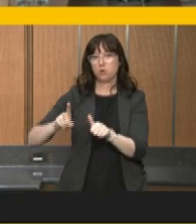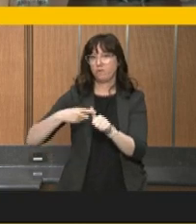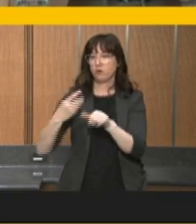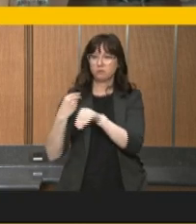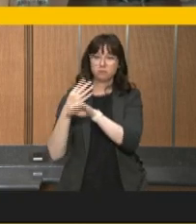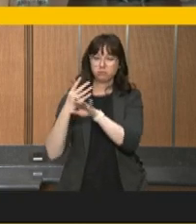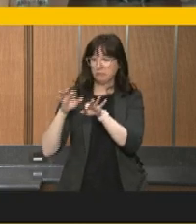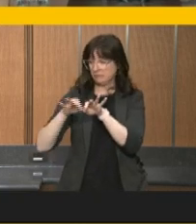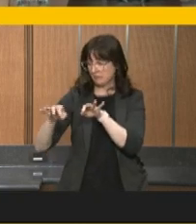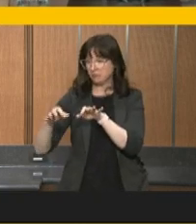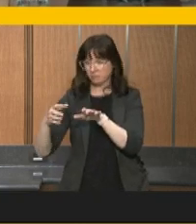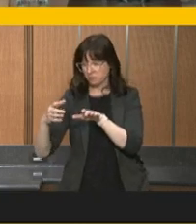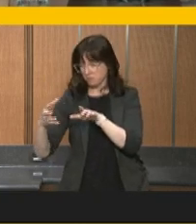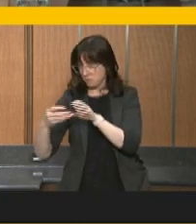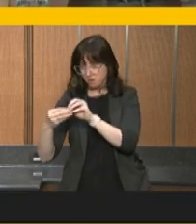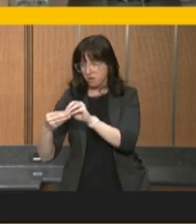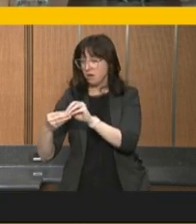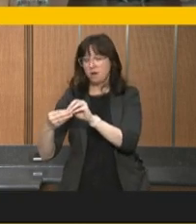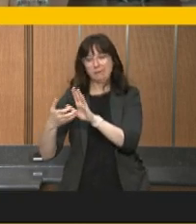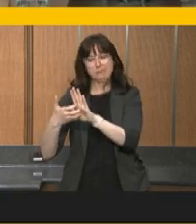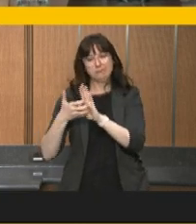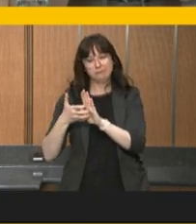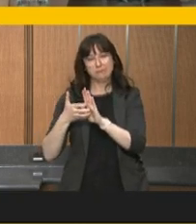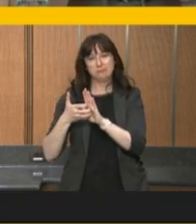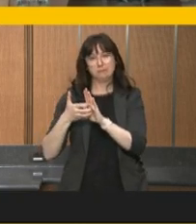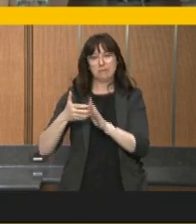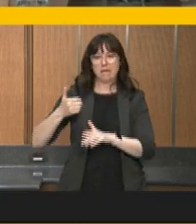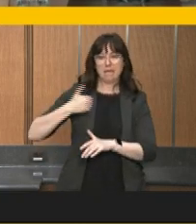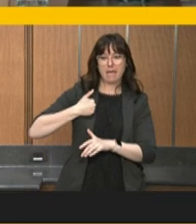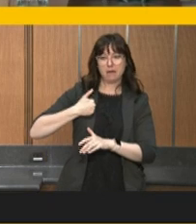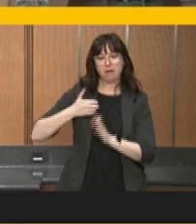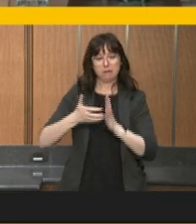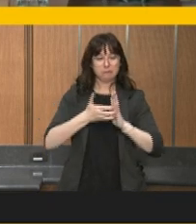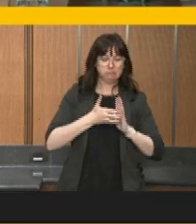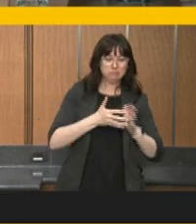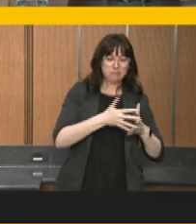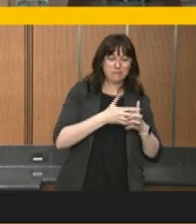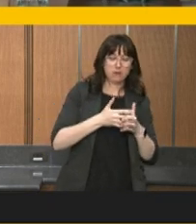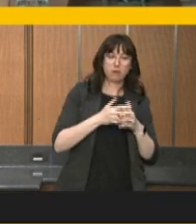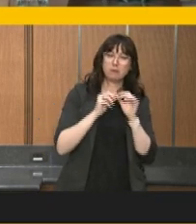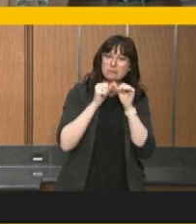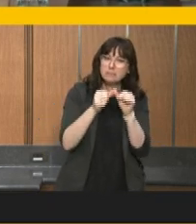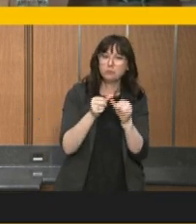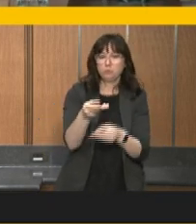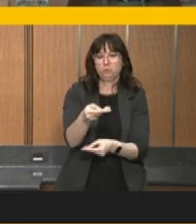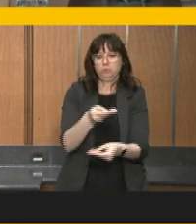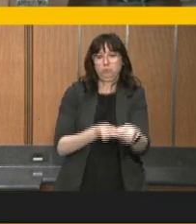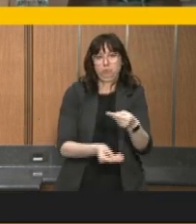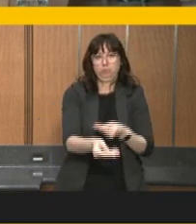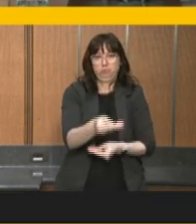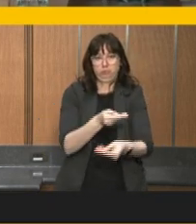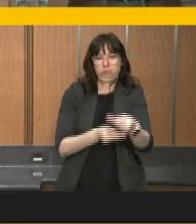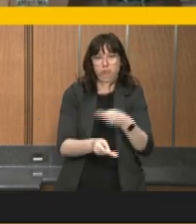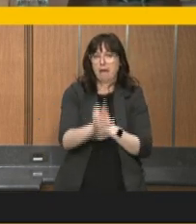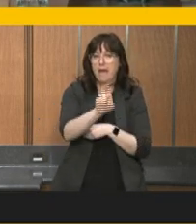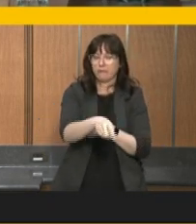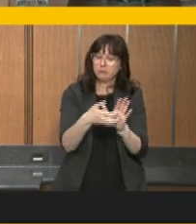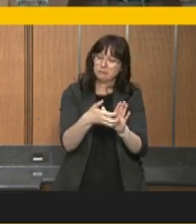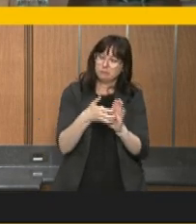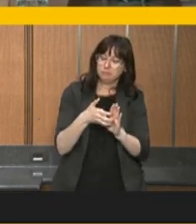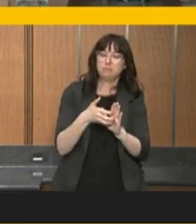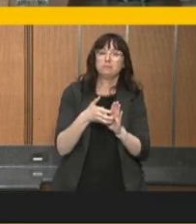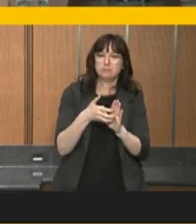uttered that it is essential for Canada and the United States to continue to maintain the